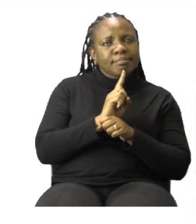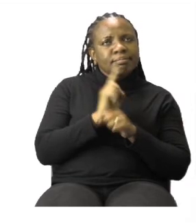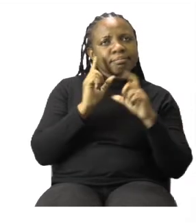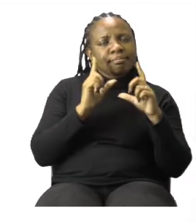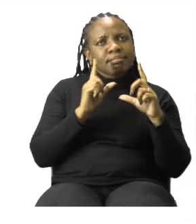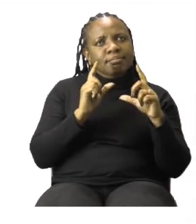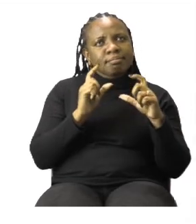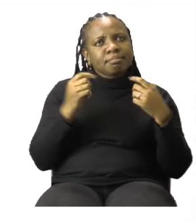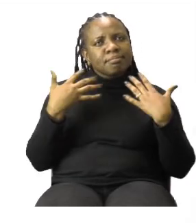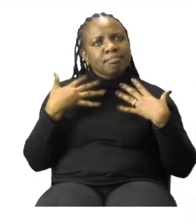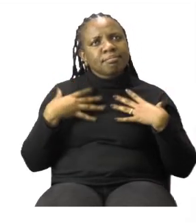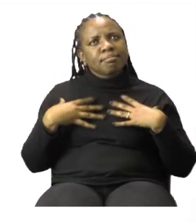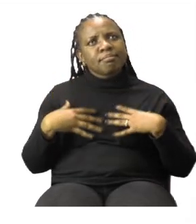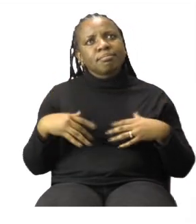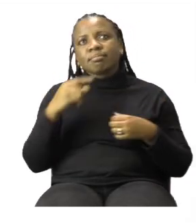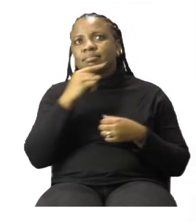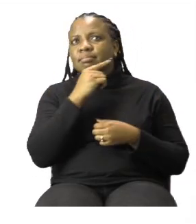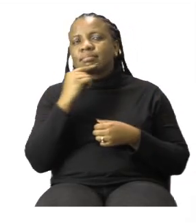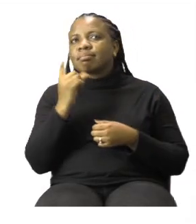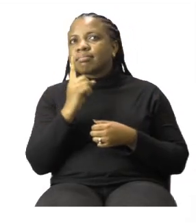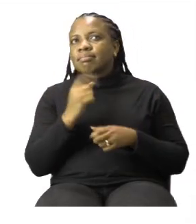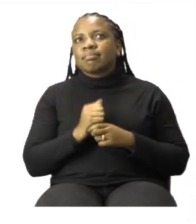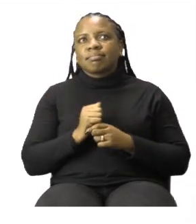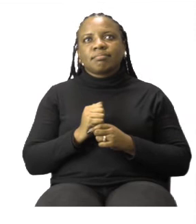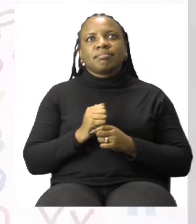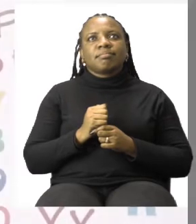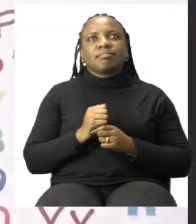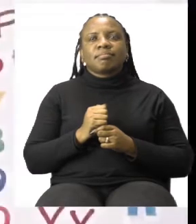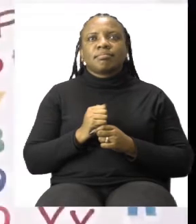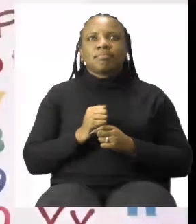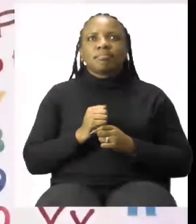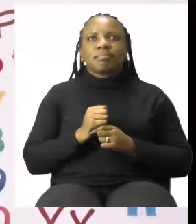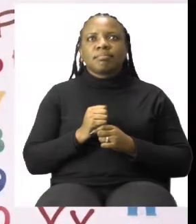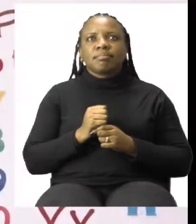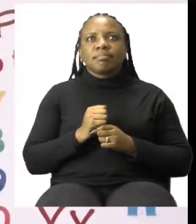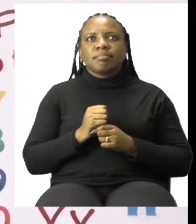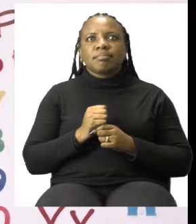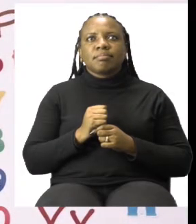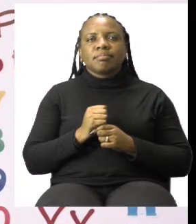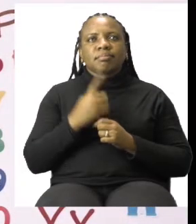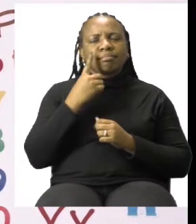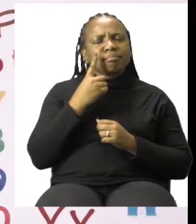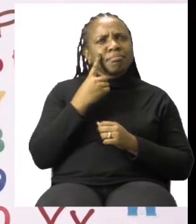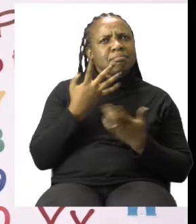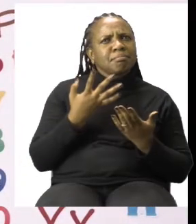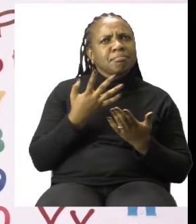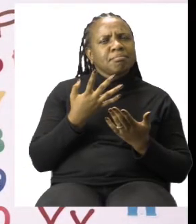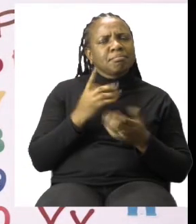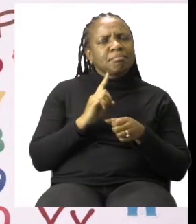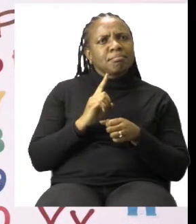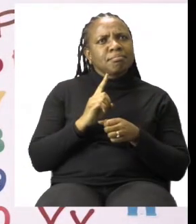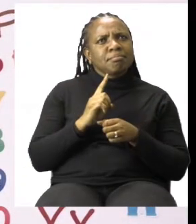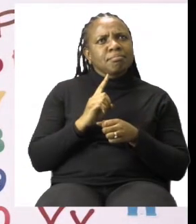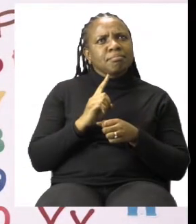So let's take a look at the board. The first picture that we can see seems like something that is